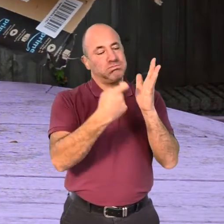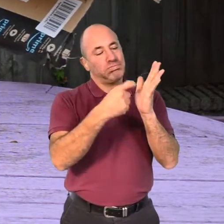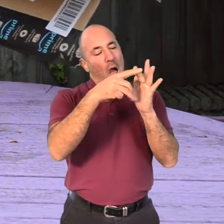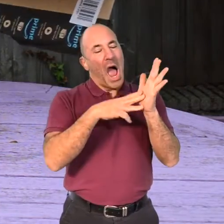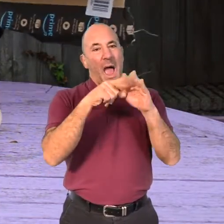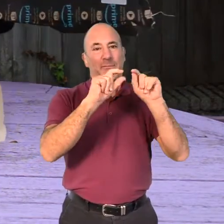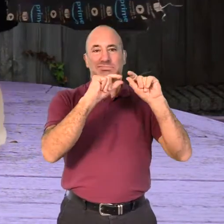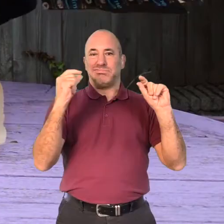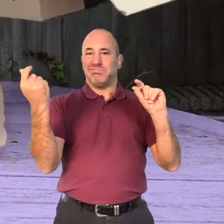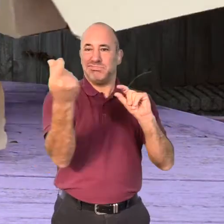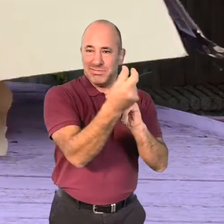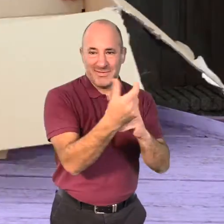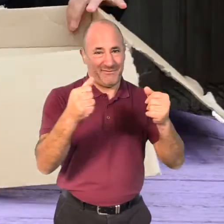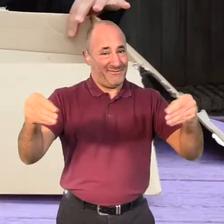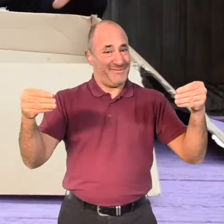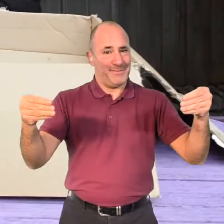tape running around its middle.